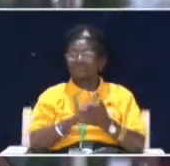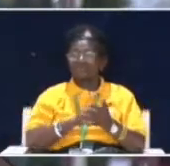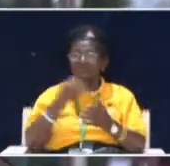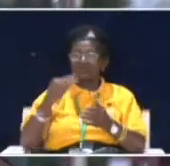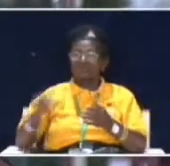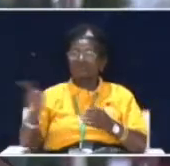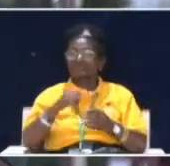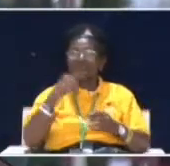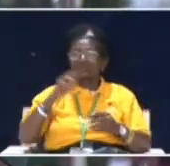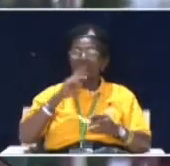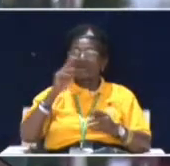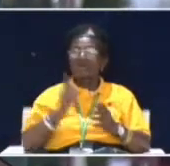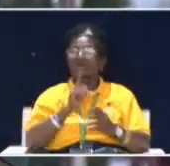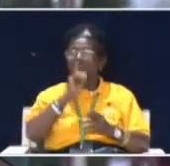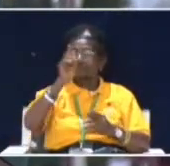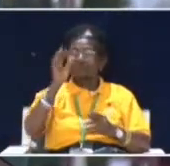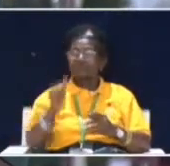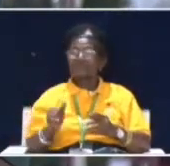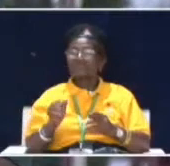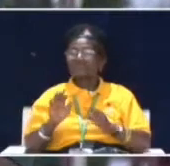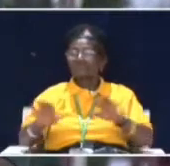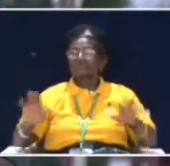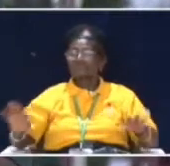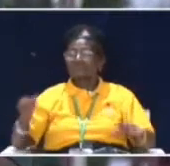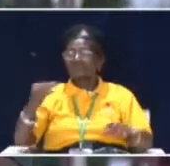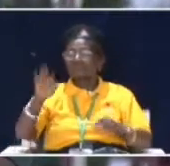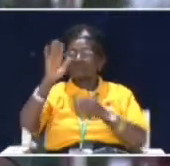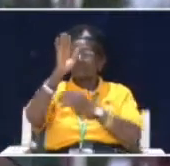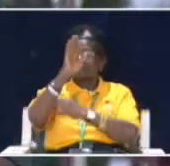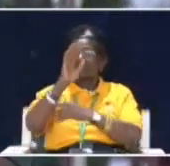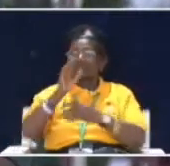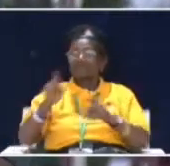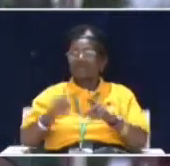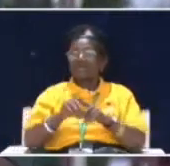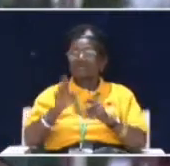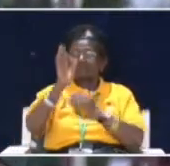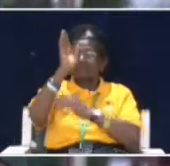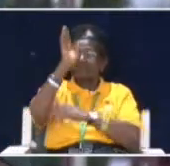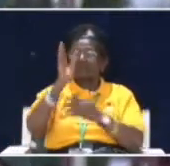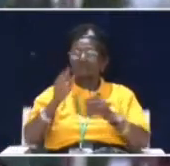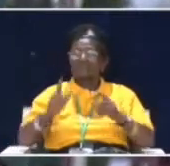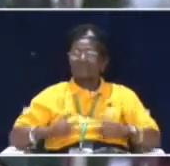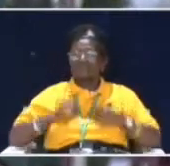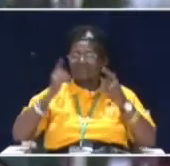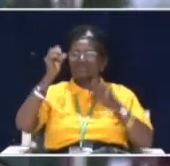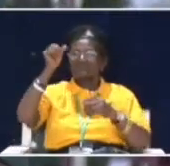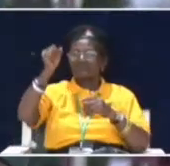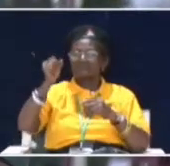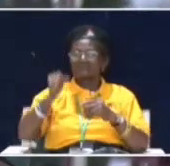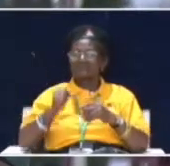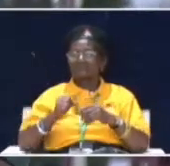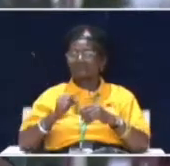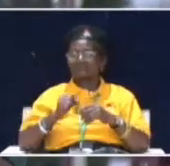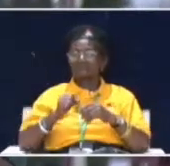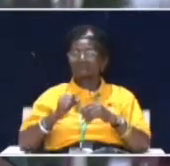Mo ba yin ti eje omo Olorun ni tooto yo. As God lives, gege bi Olorun tin be laye,